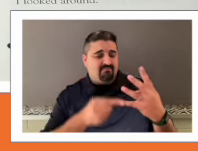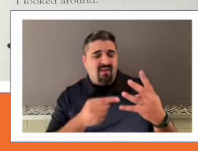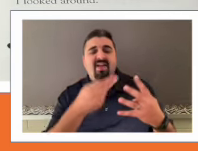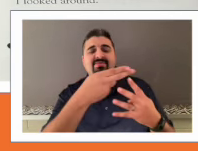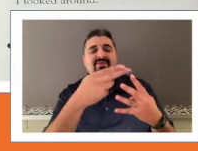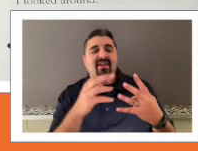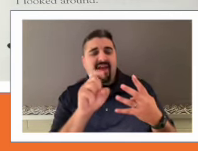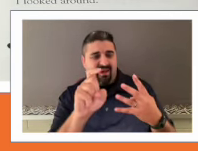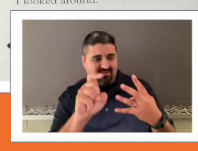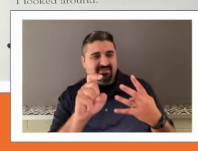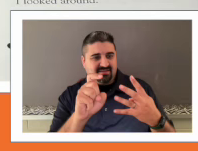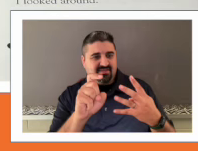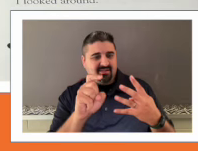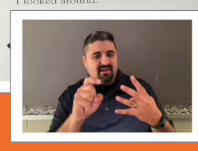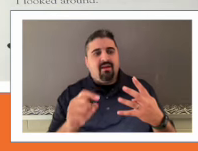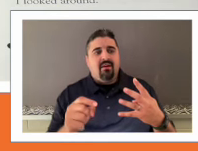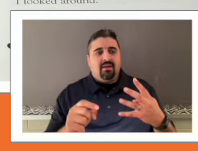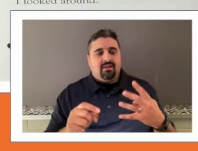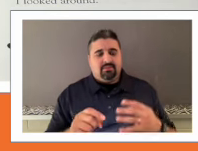They're all named Hex.